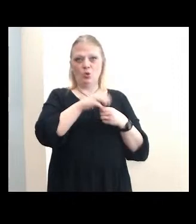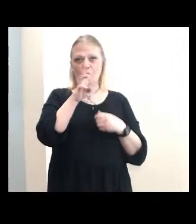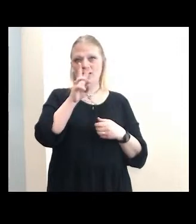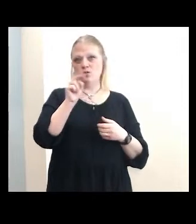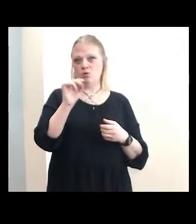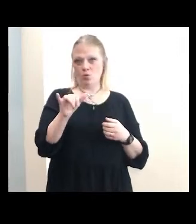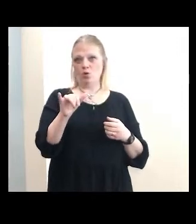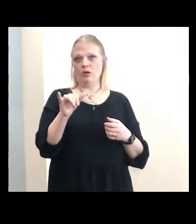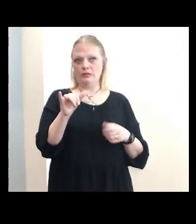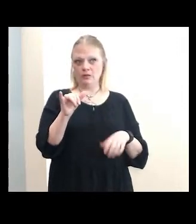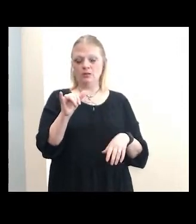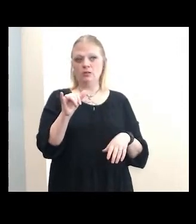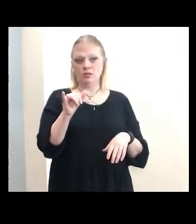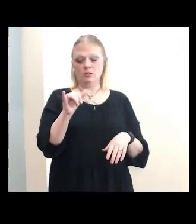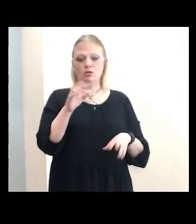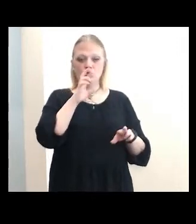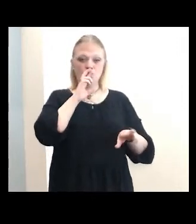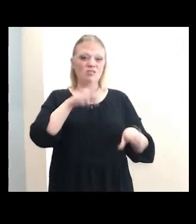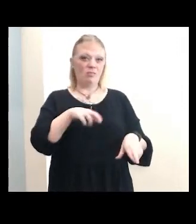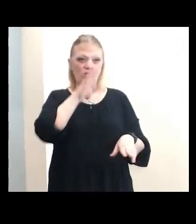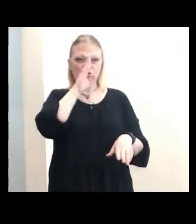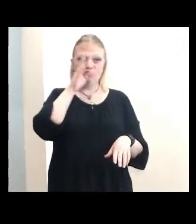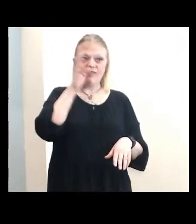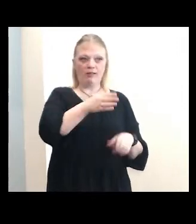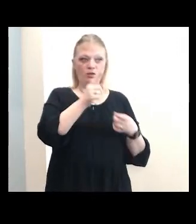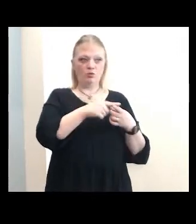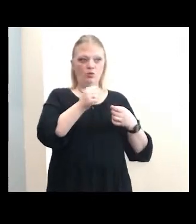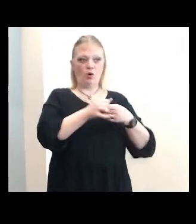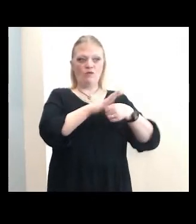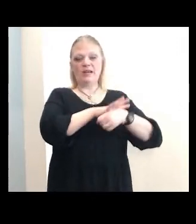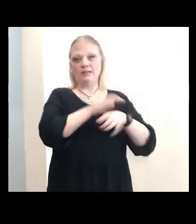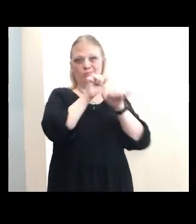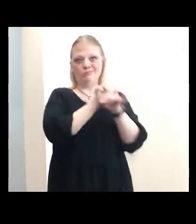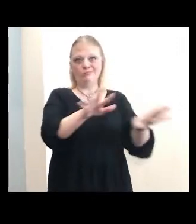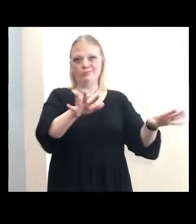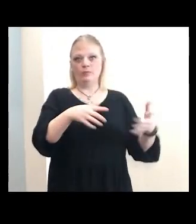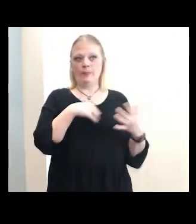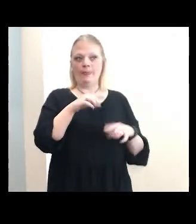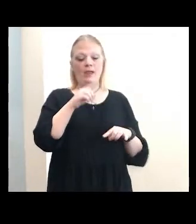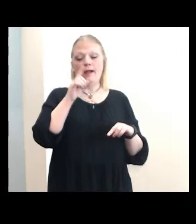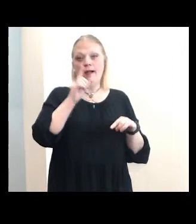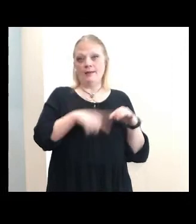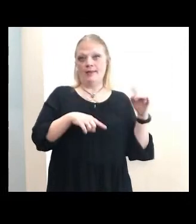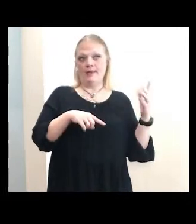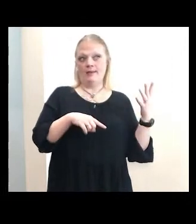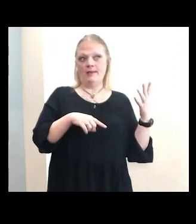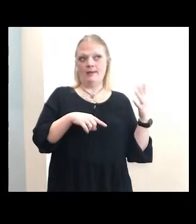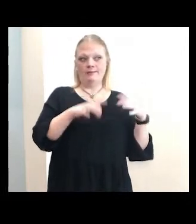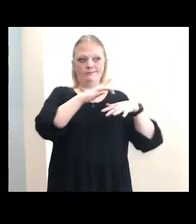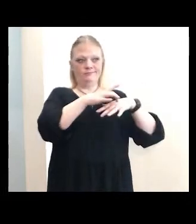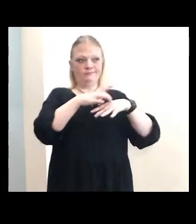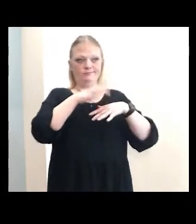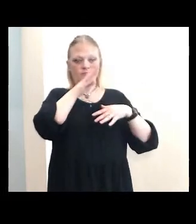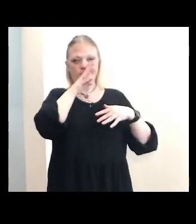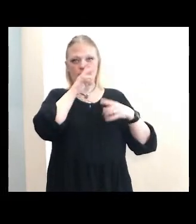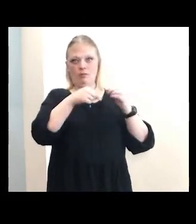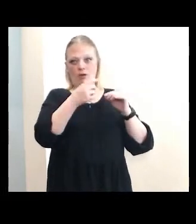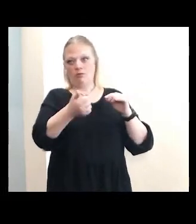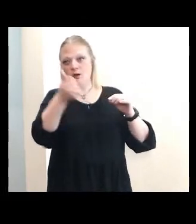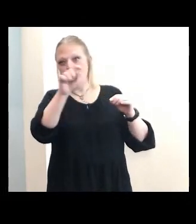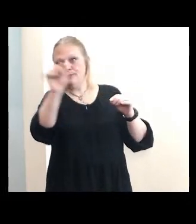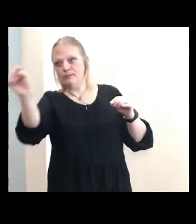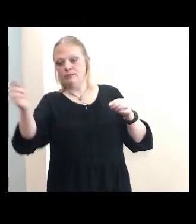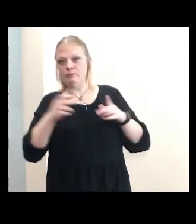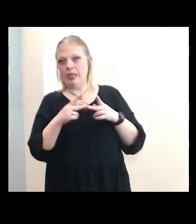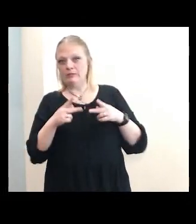York, to respond directly to the COVID-19 pandemic. I can't speak on some of the things she might have done elsewhere, but I can confirm